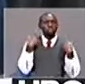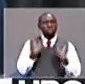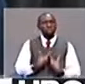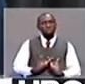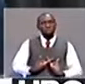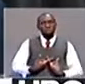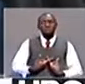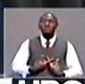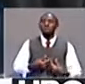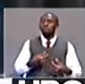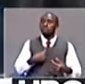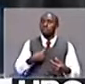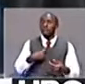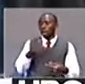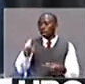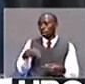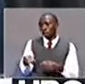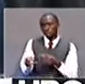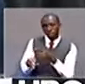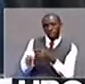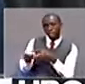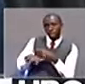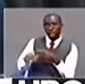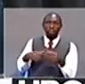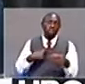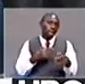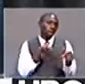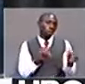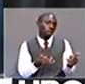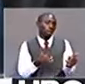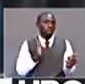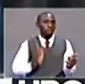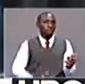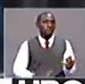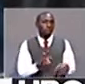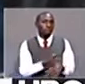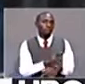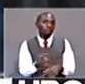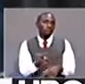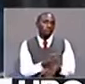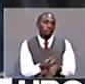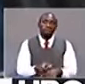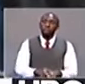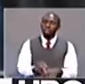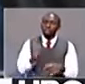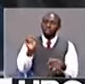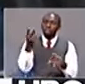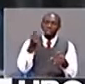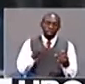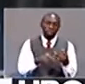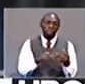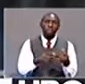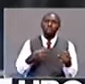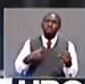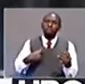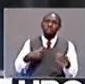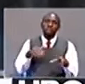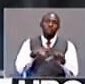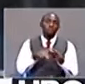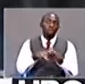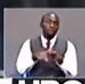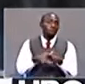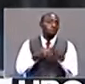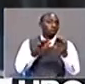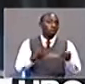I fed the other side, I try in this kind of behavior. Secondly, I'm one of the members